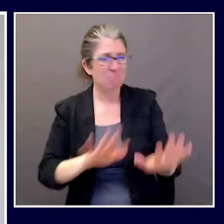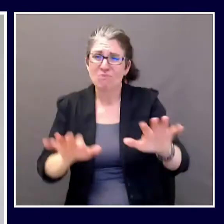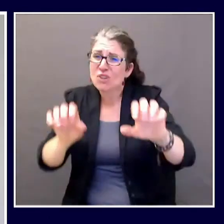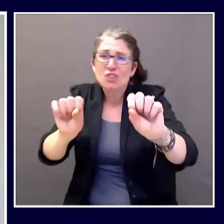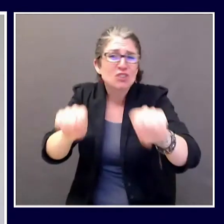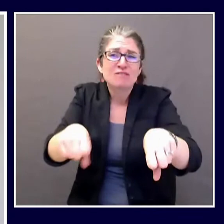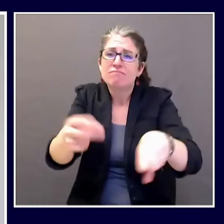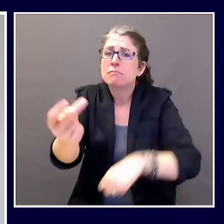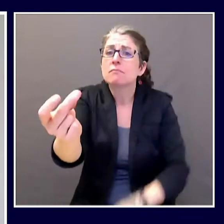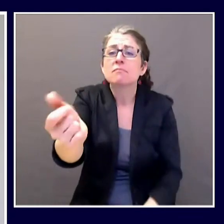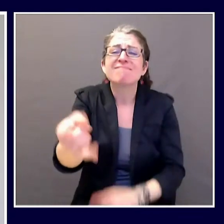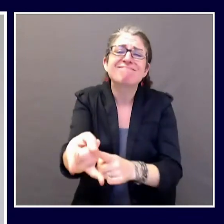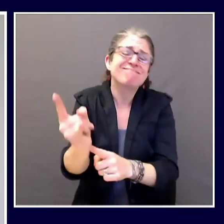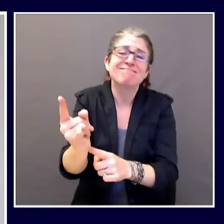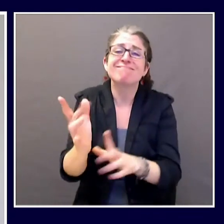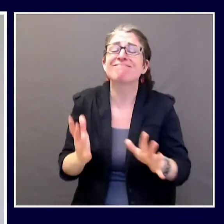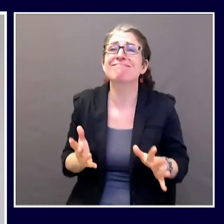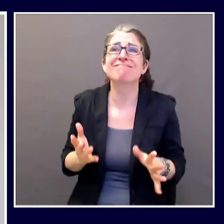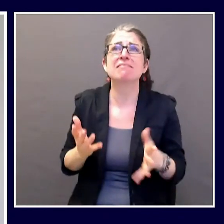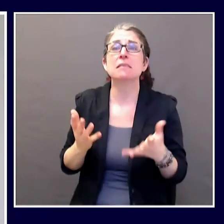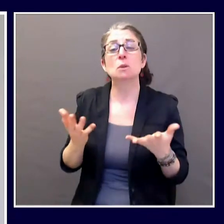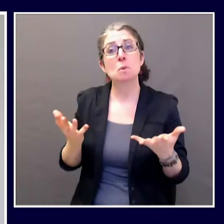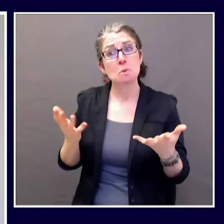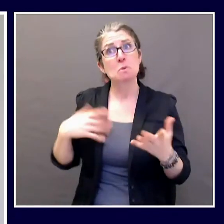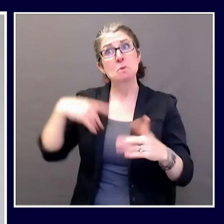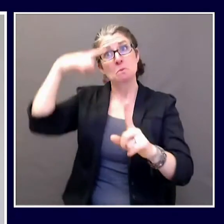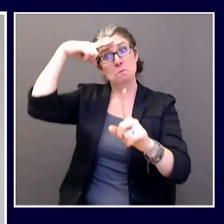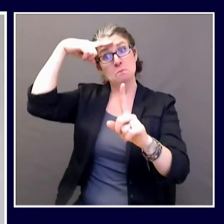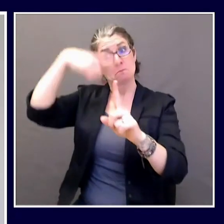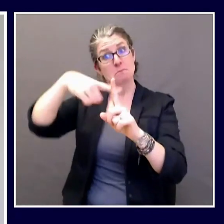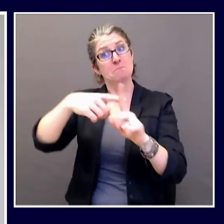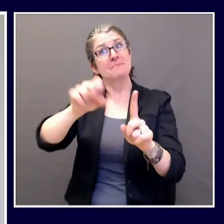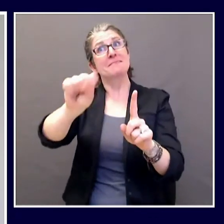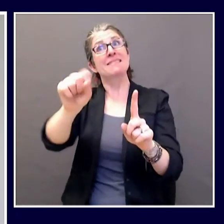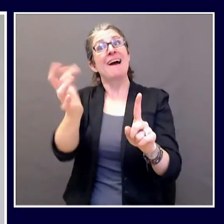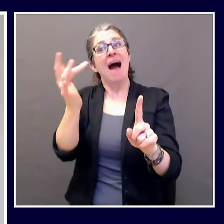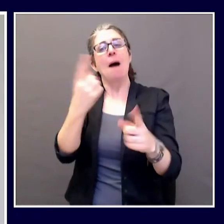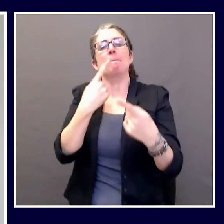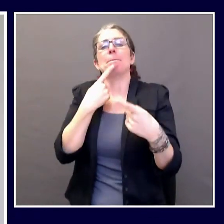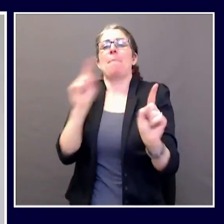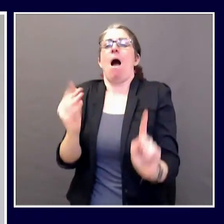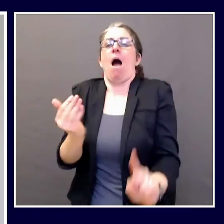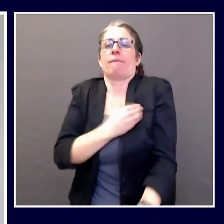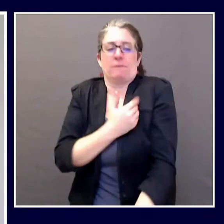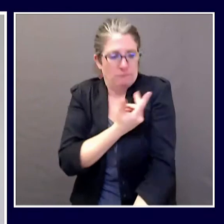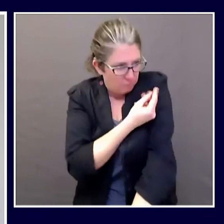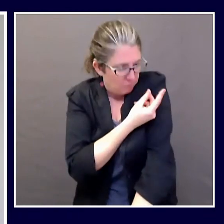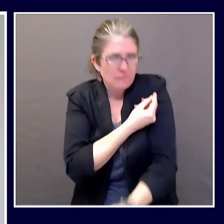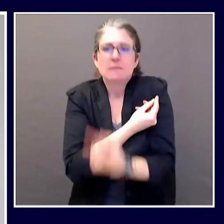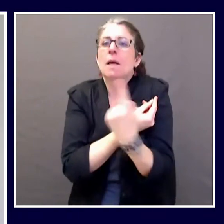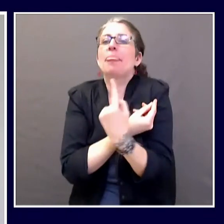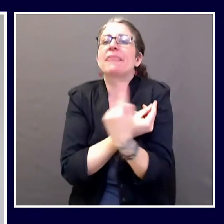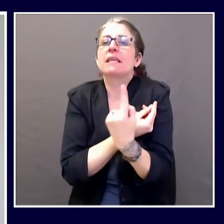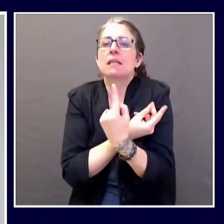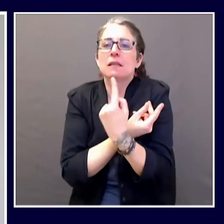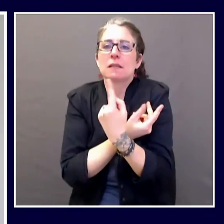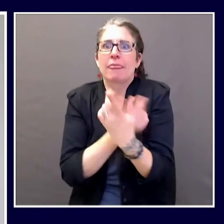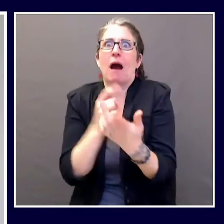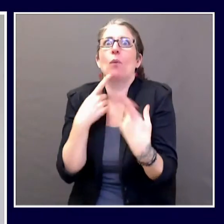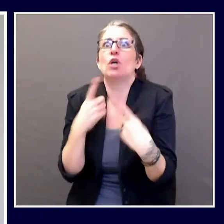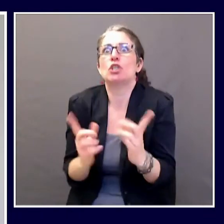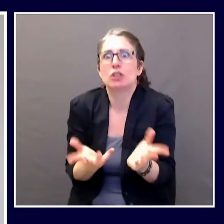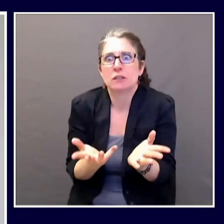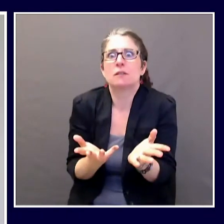acceleration. Chris, I know you keep track of these numbers as well, but just in the past 7 days, we have increased the number